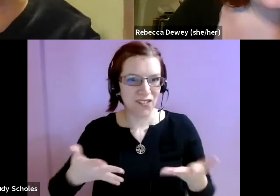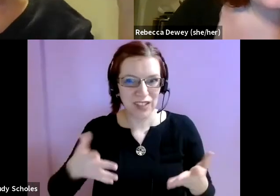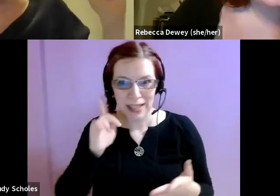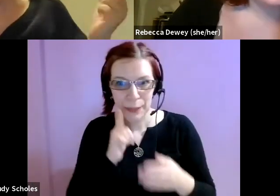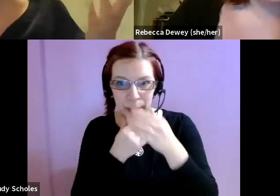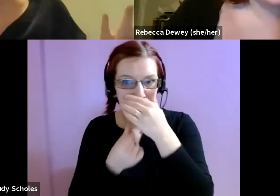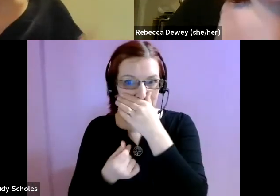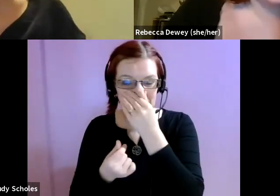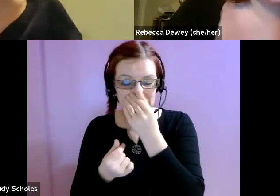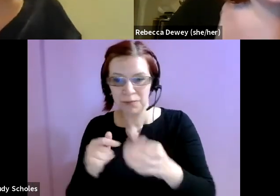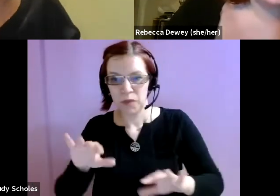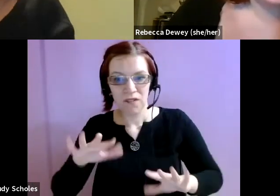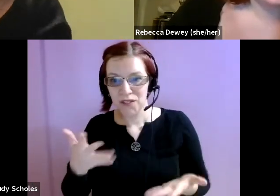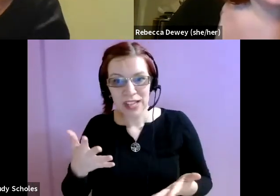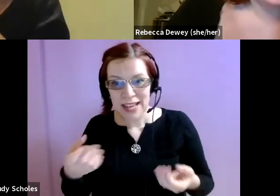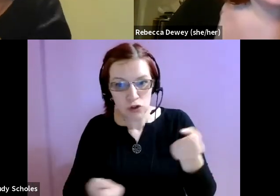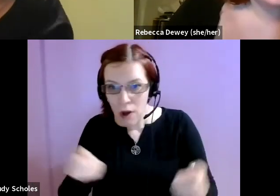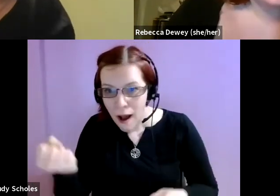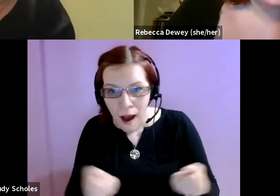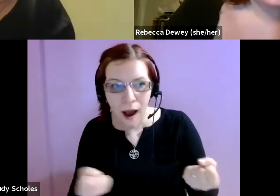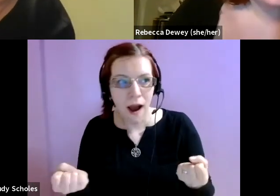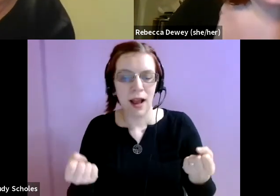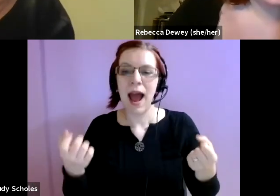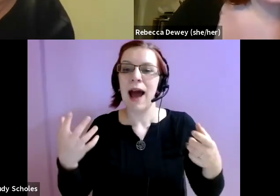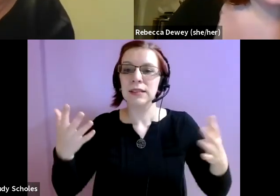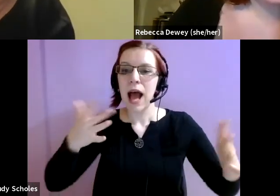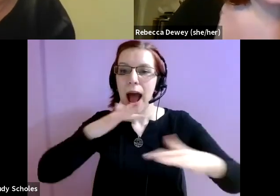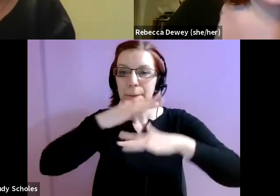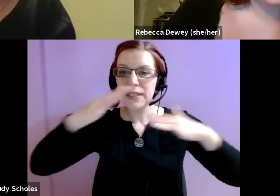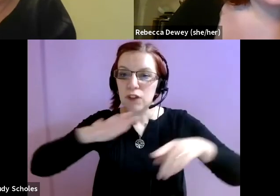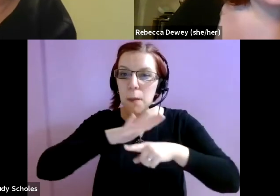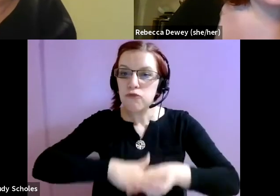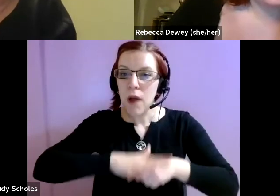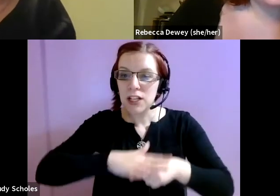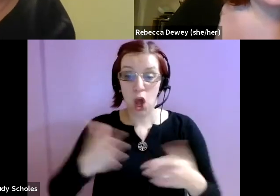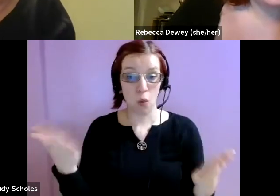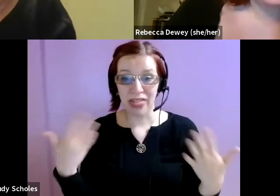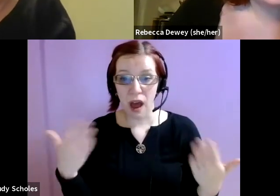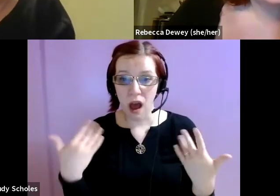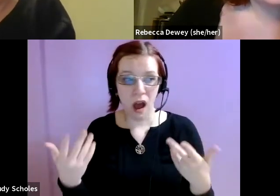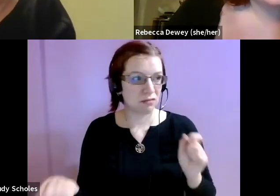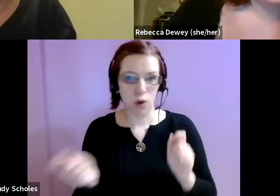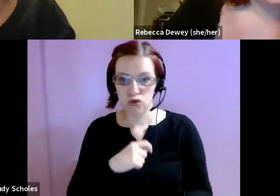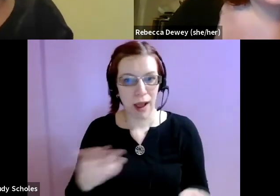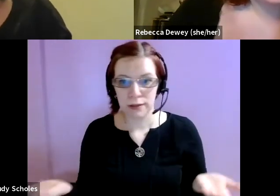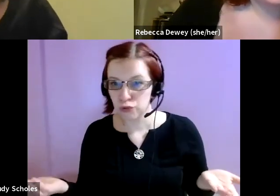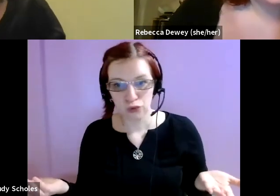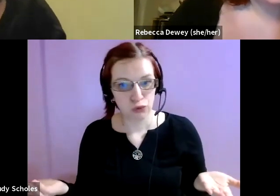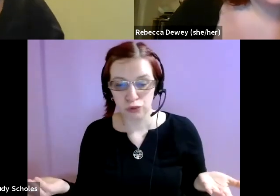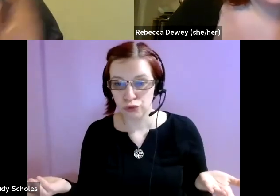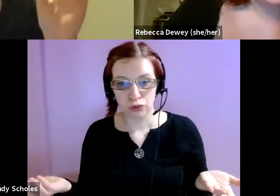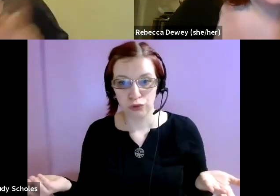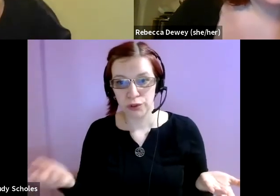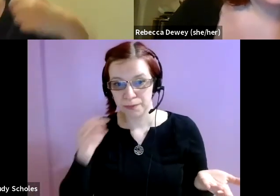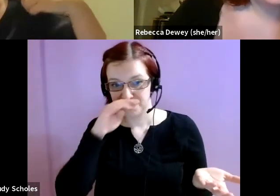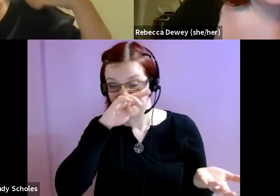trucks or even changes in atmospheric pressure. The density of the air column can start to exert a gravitational pull, and that goes